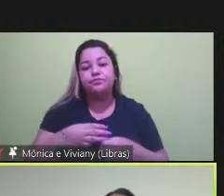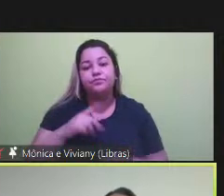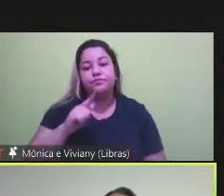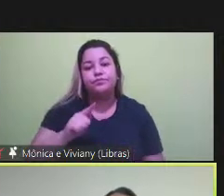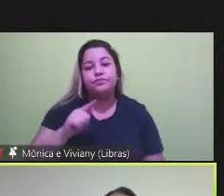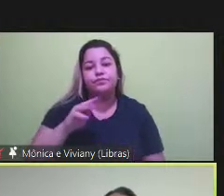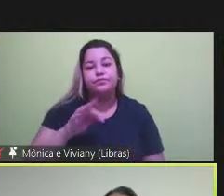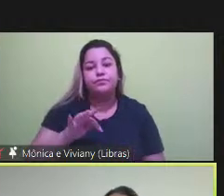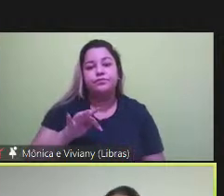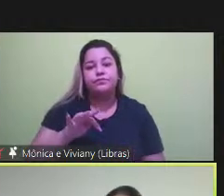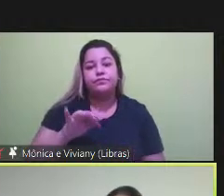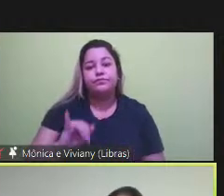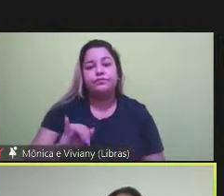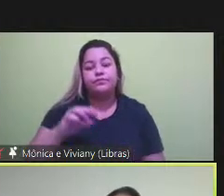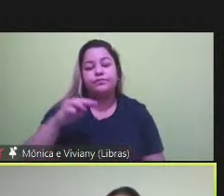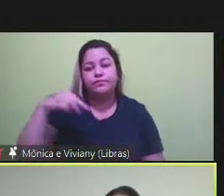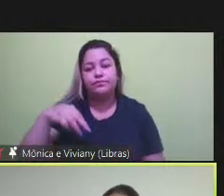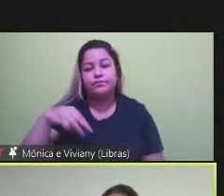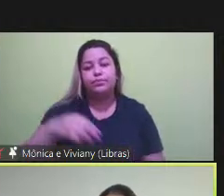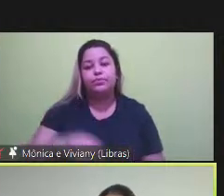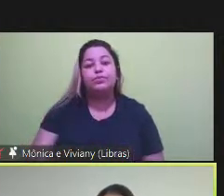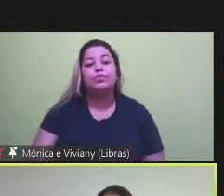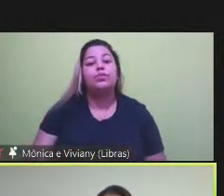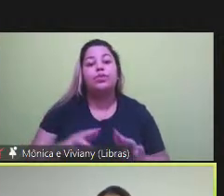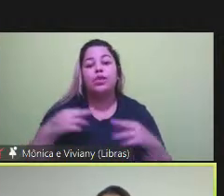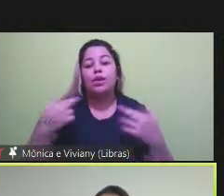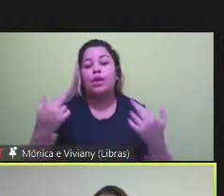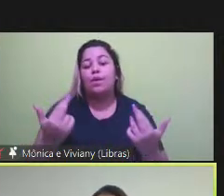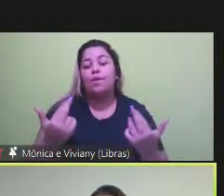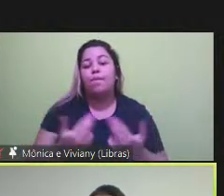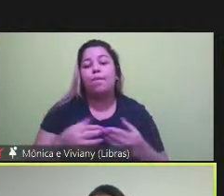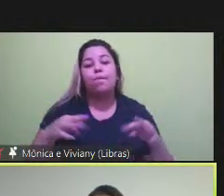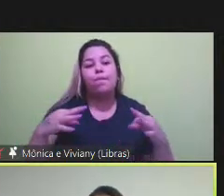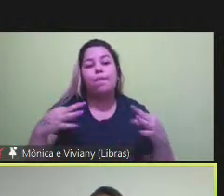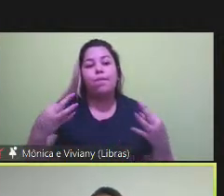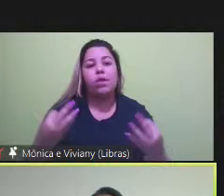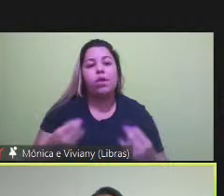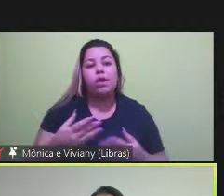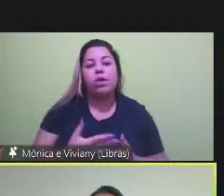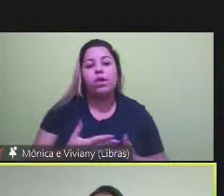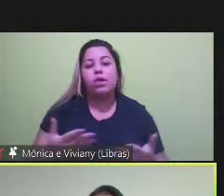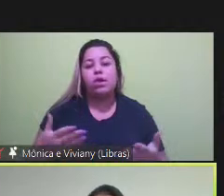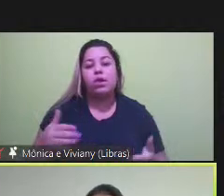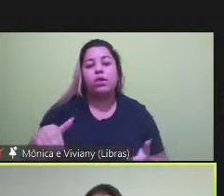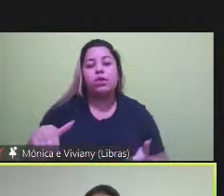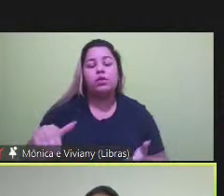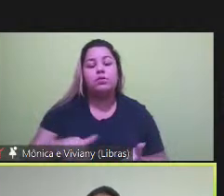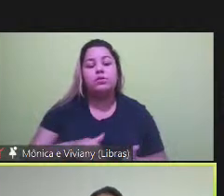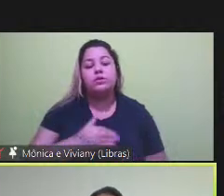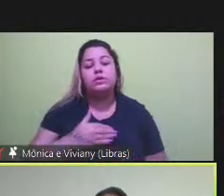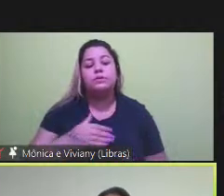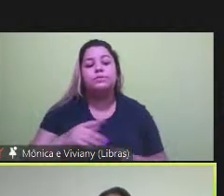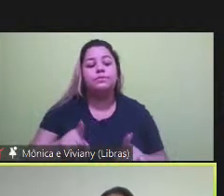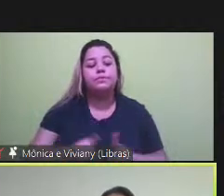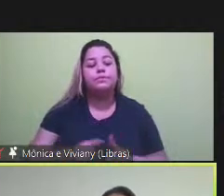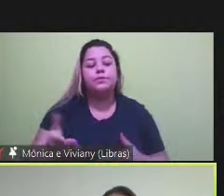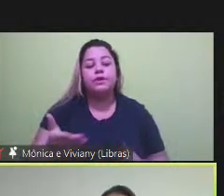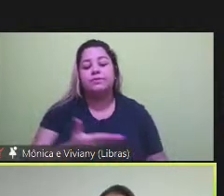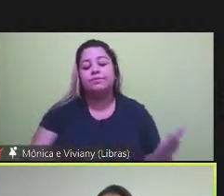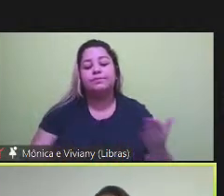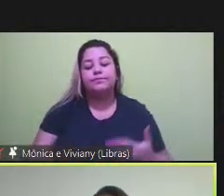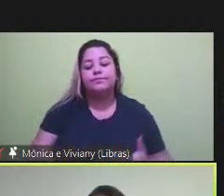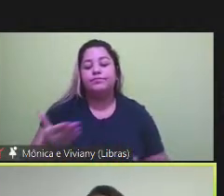group, where we gather all the secretariats